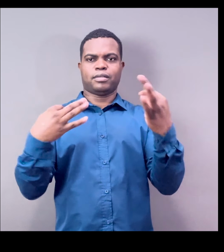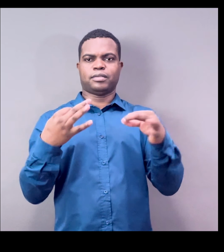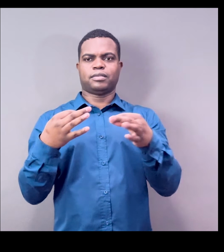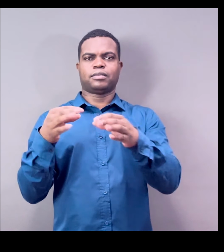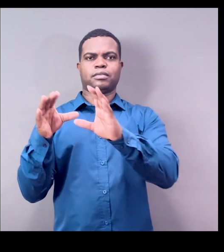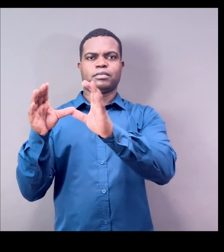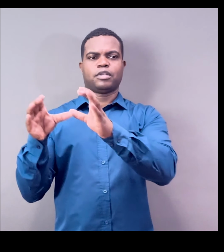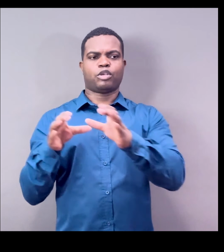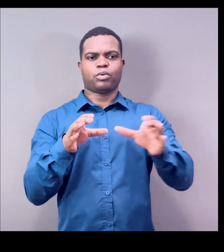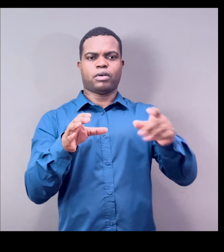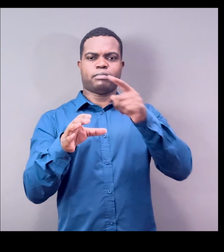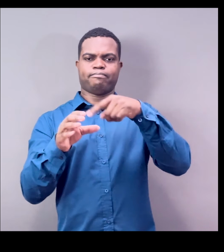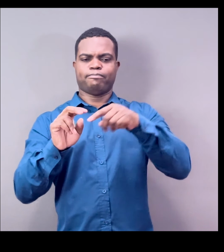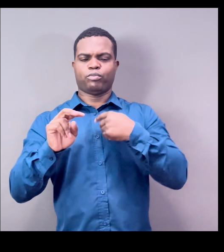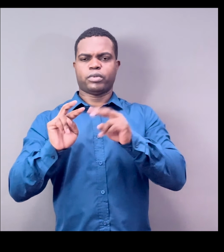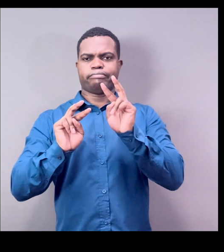mapping,